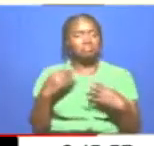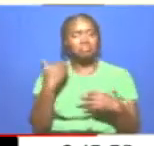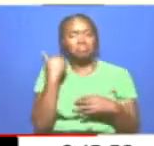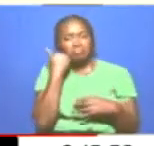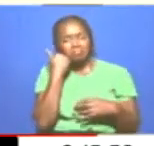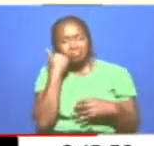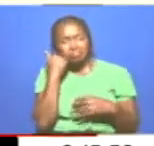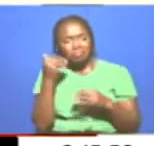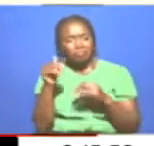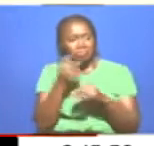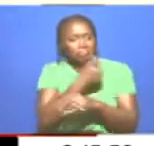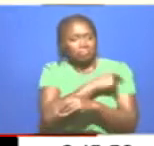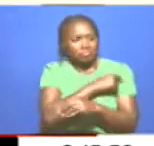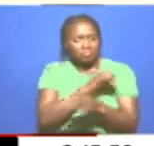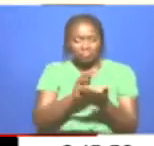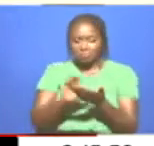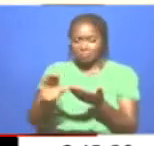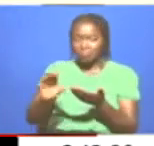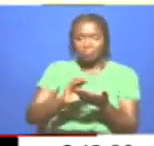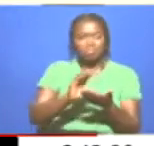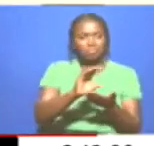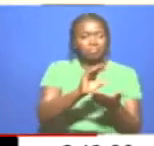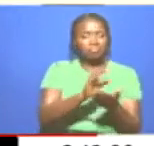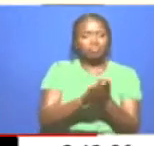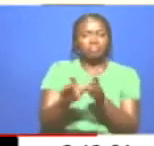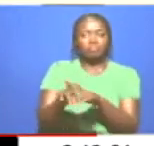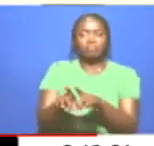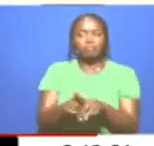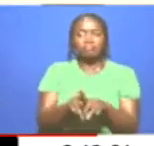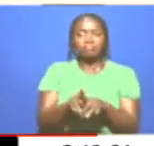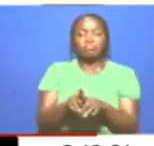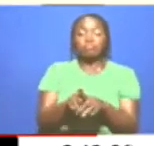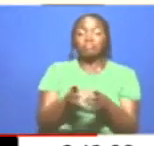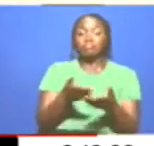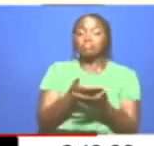level, to supply chains and even intermediate